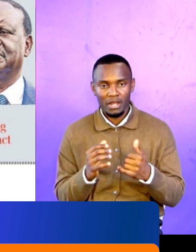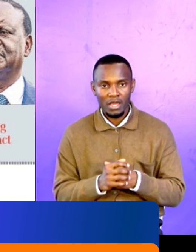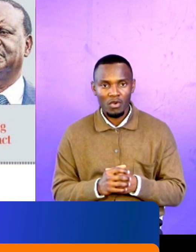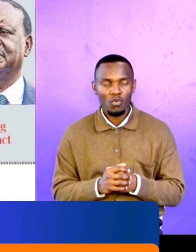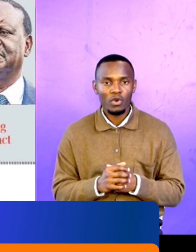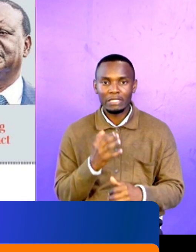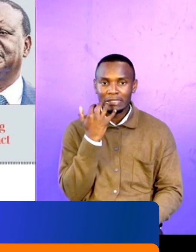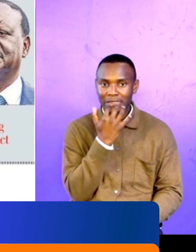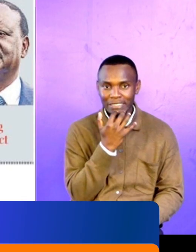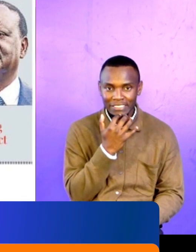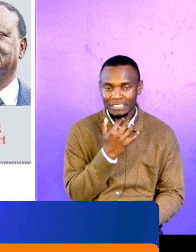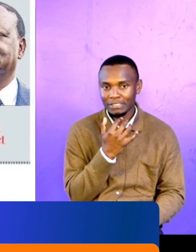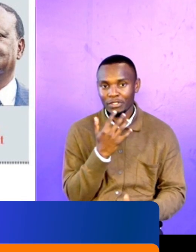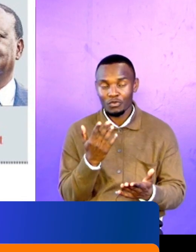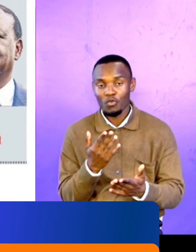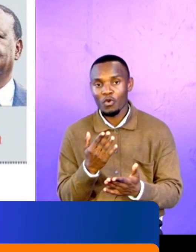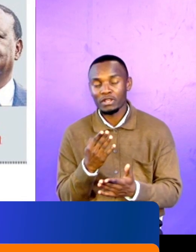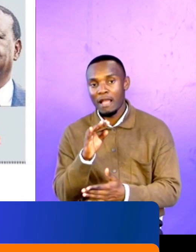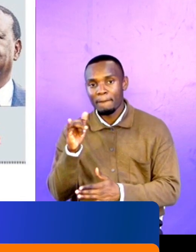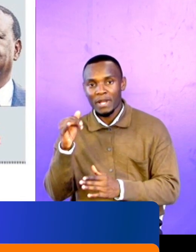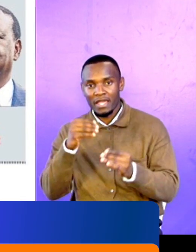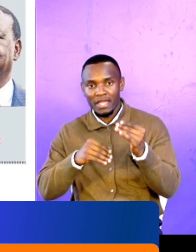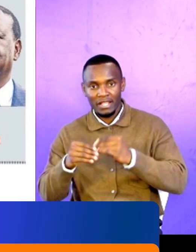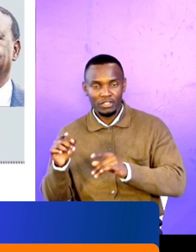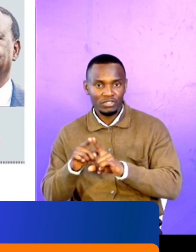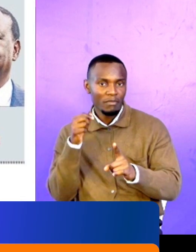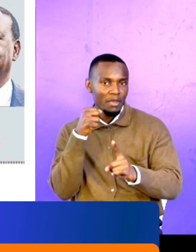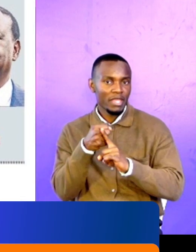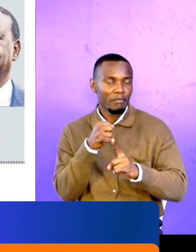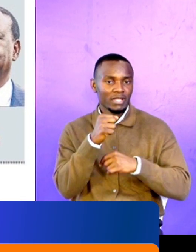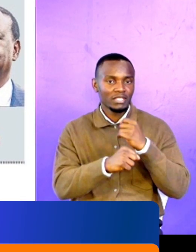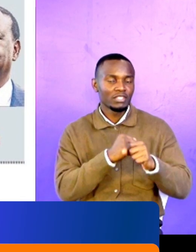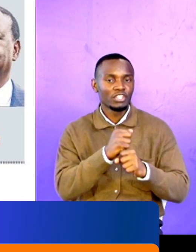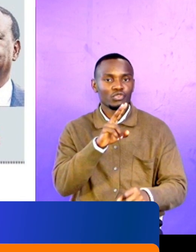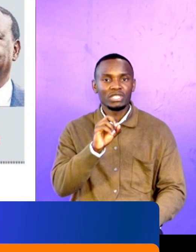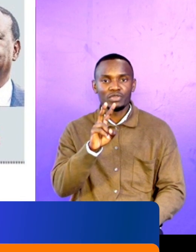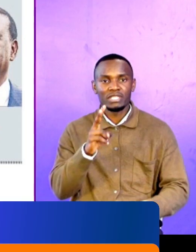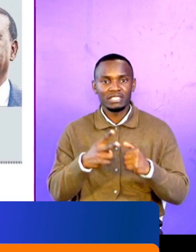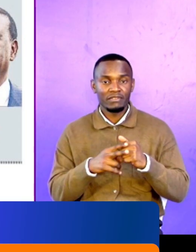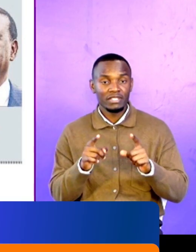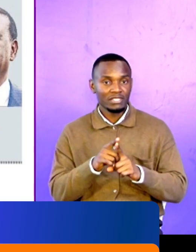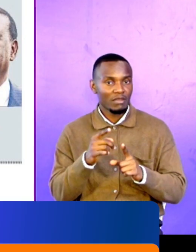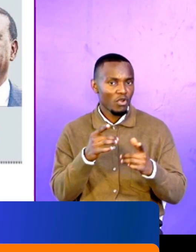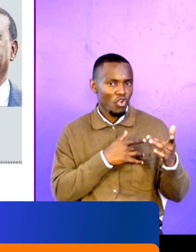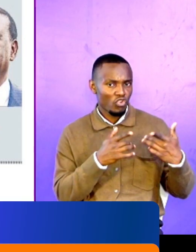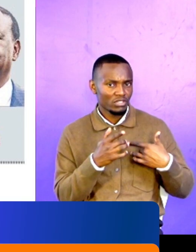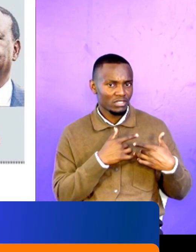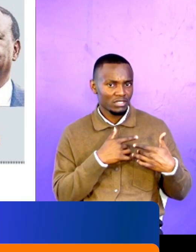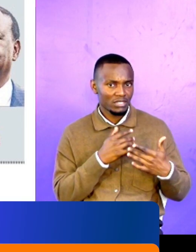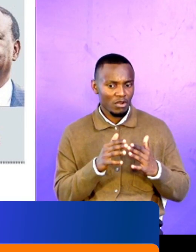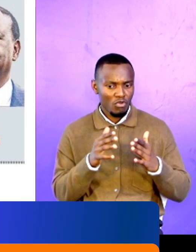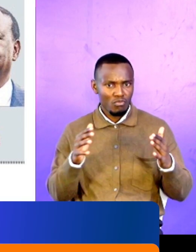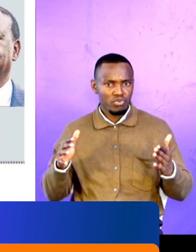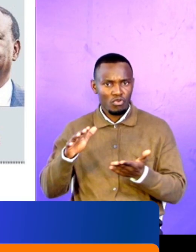by-election and impact on 2027. And also concerns broad-based government critics